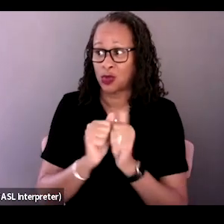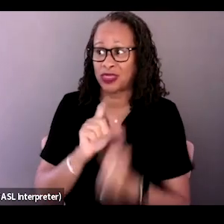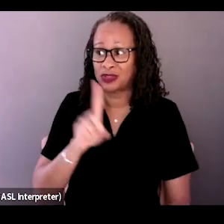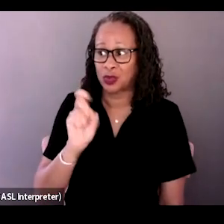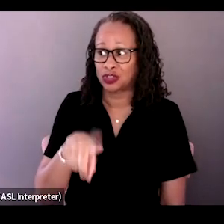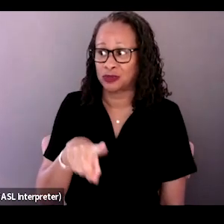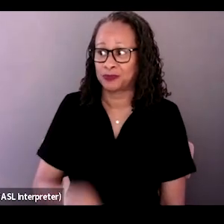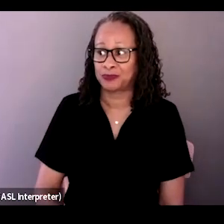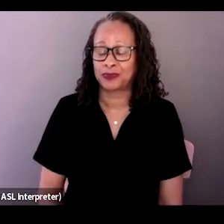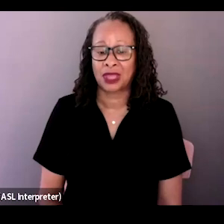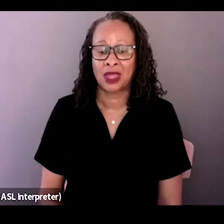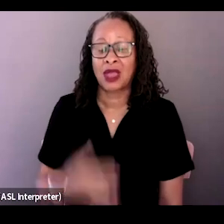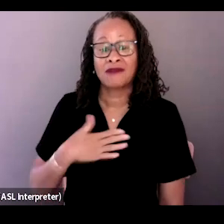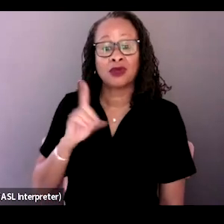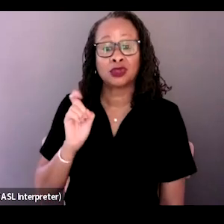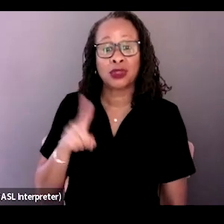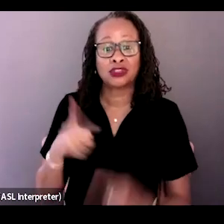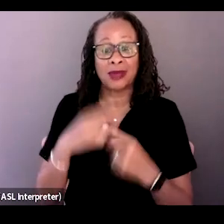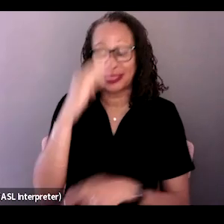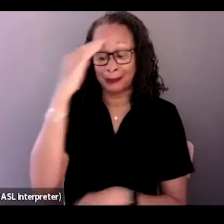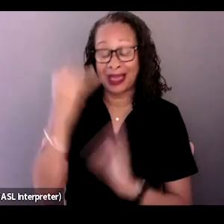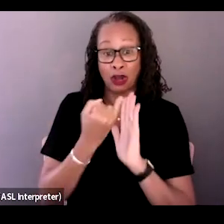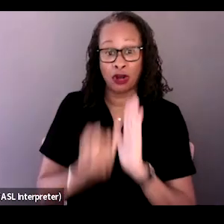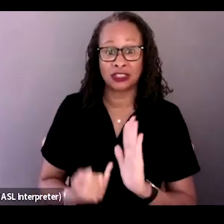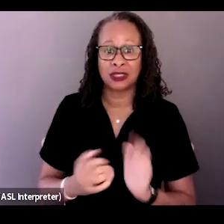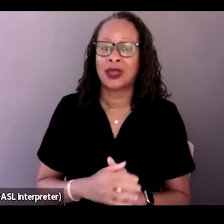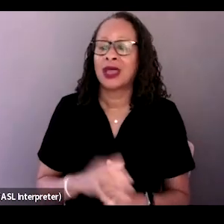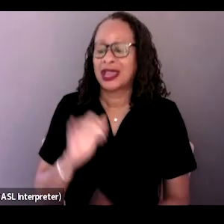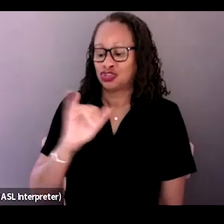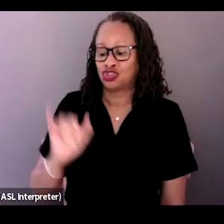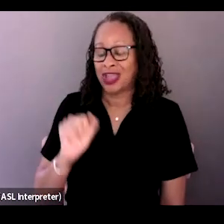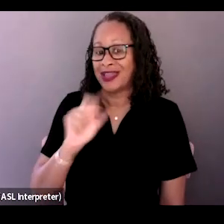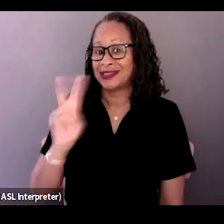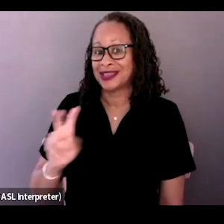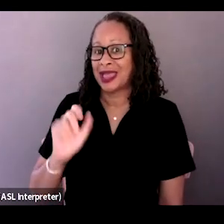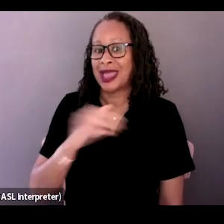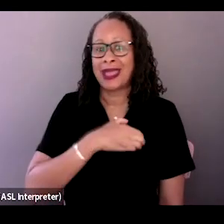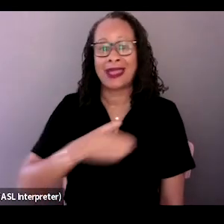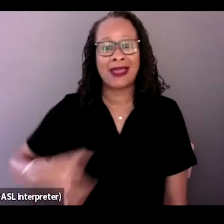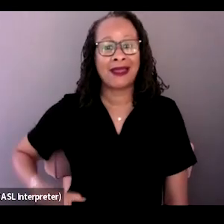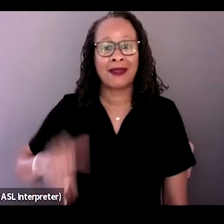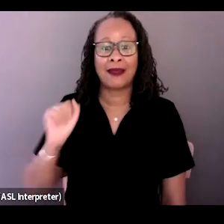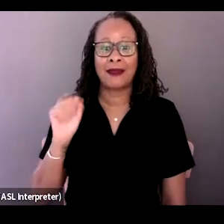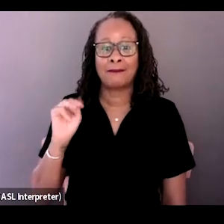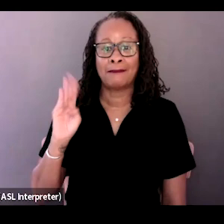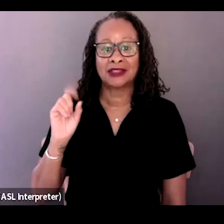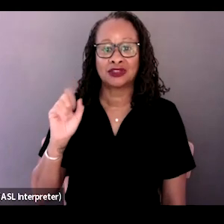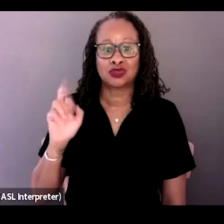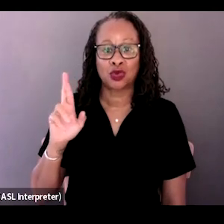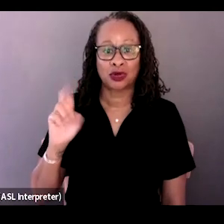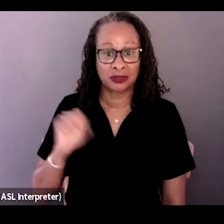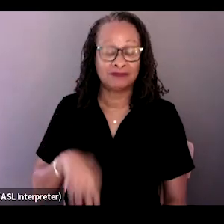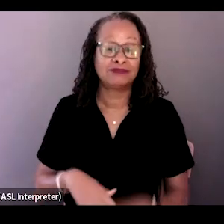question. My first question is about these Black artists, these Black jazz ambassadors, who during this period in history in the 1960s were